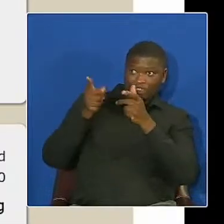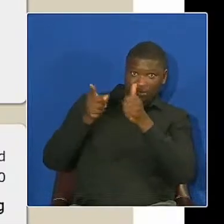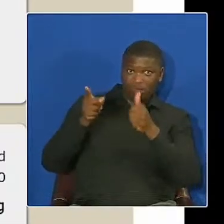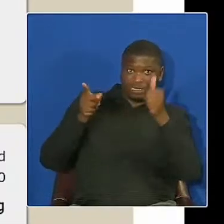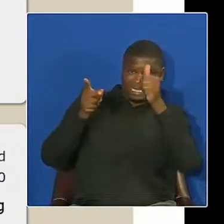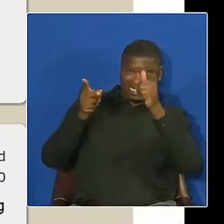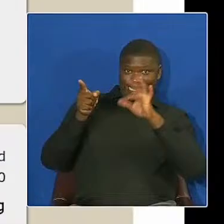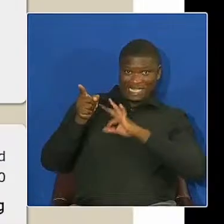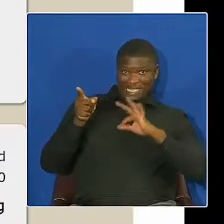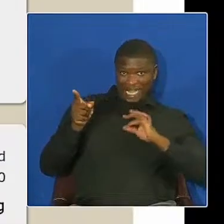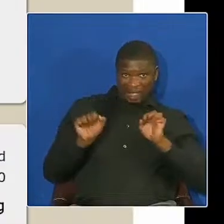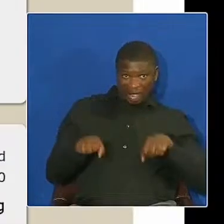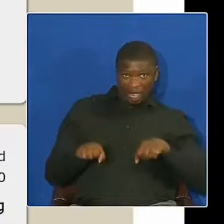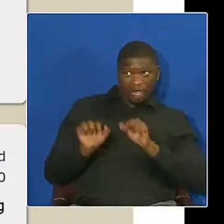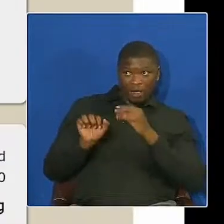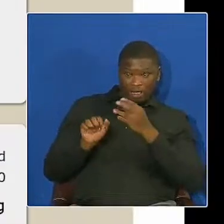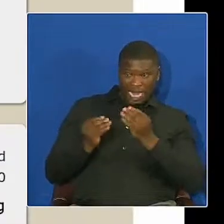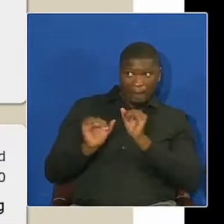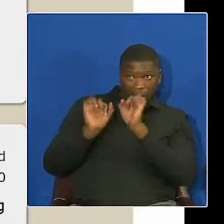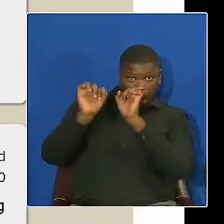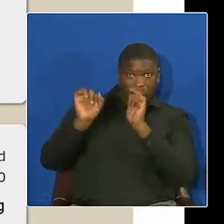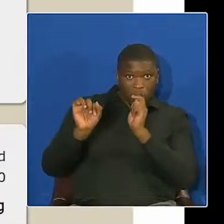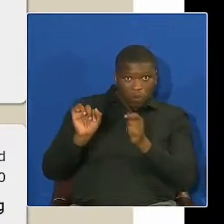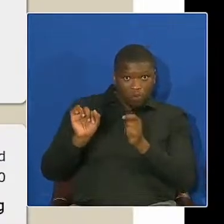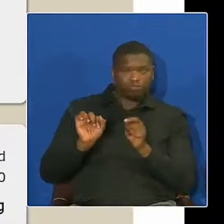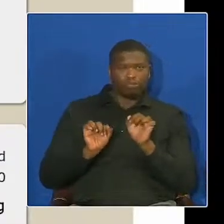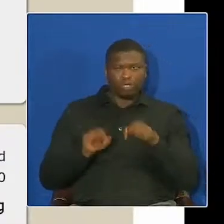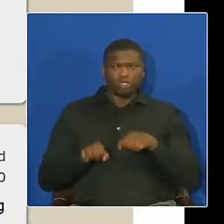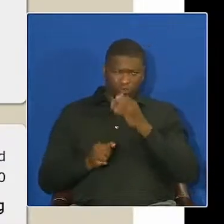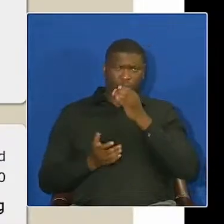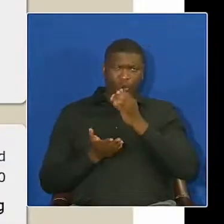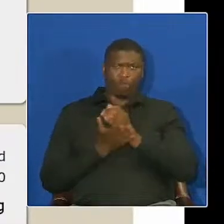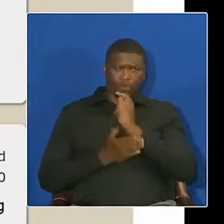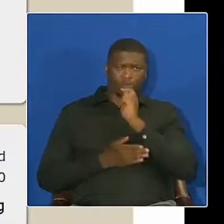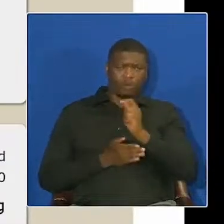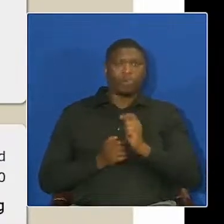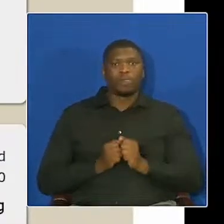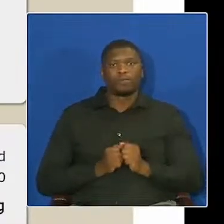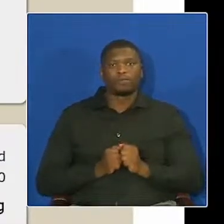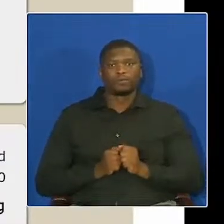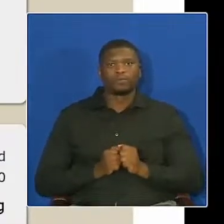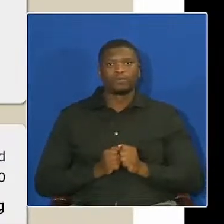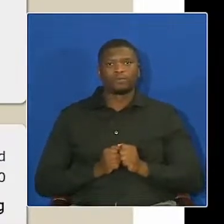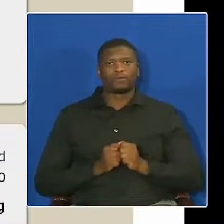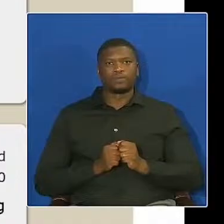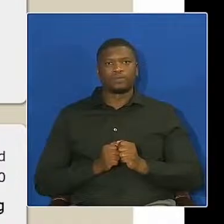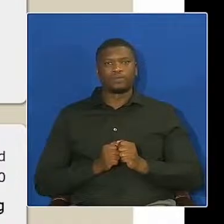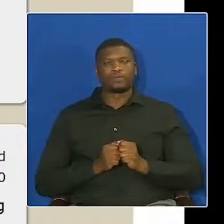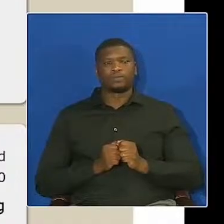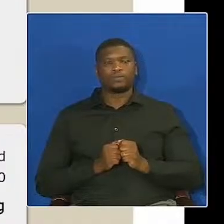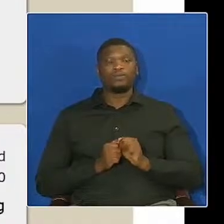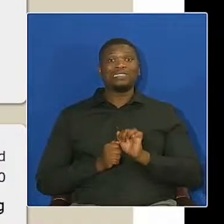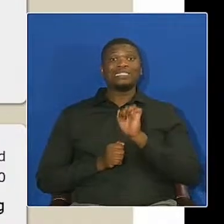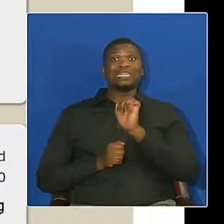Staff. Yes, Commissioners. Then we are linking that